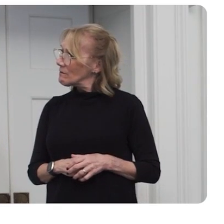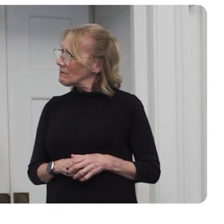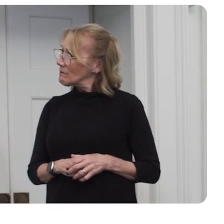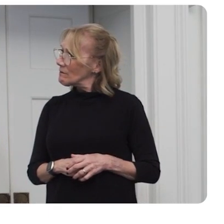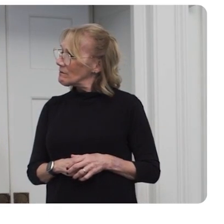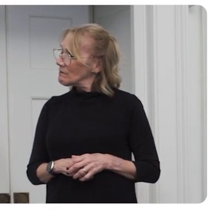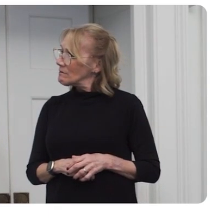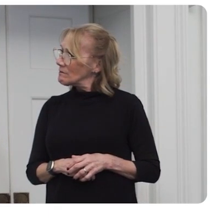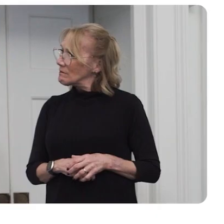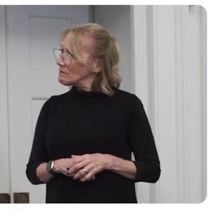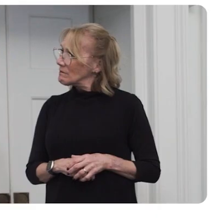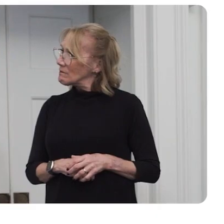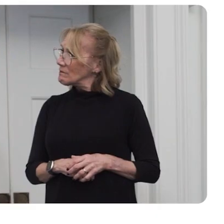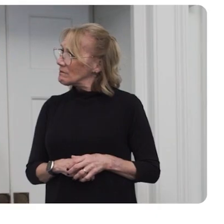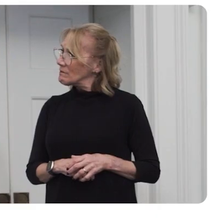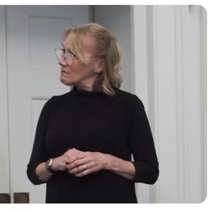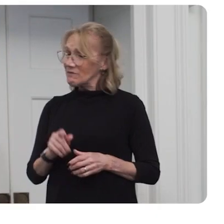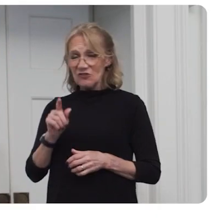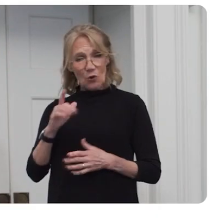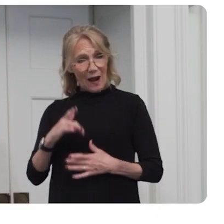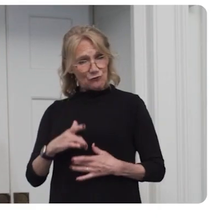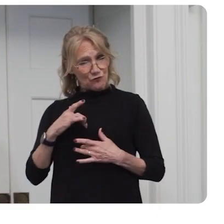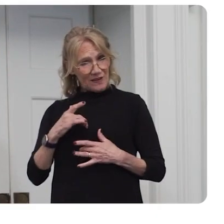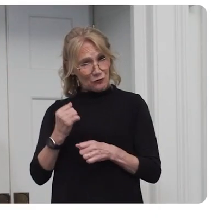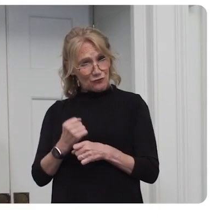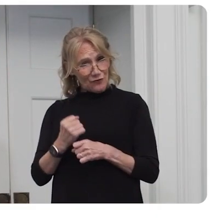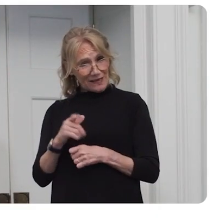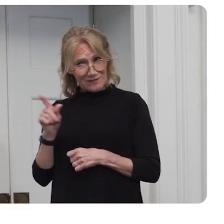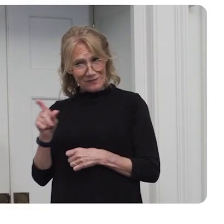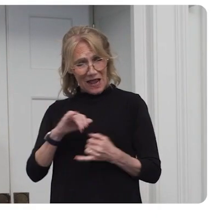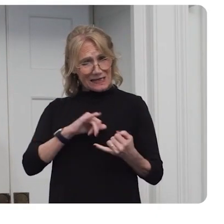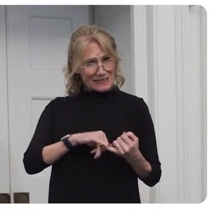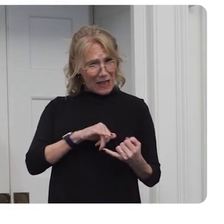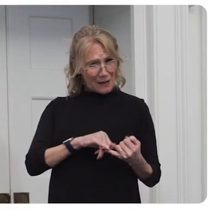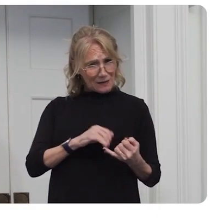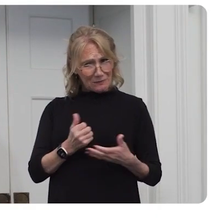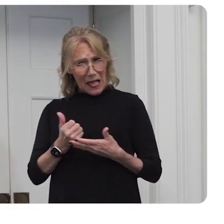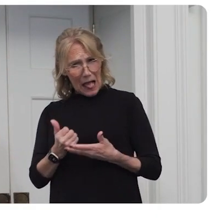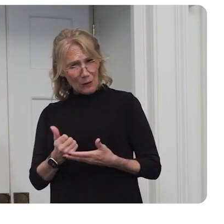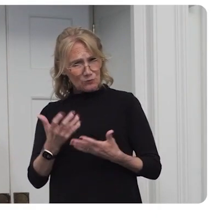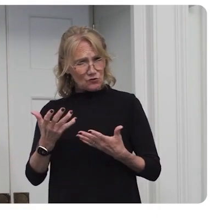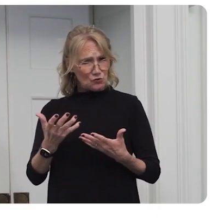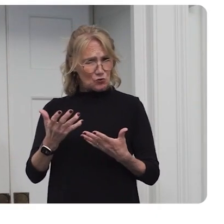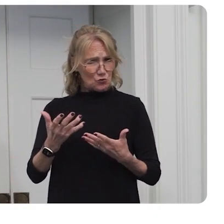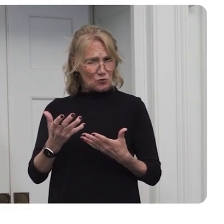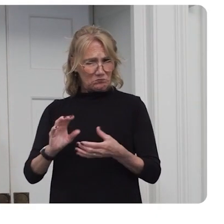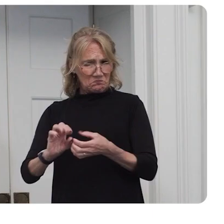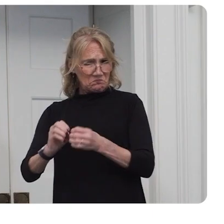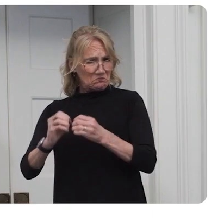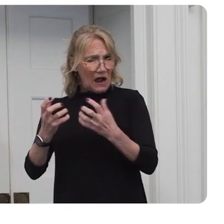So, from your point of view, Grace, how has having Simon as your creative enabler helped you and